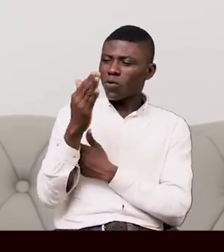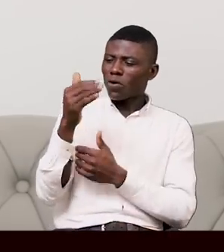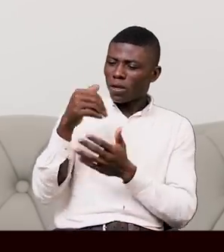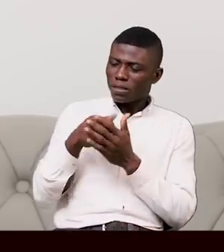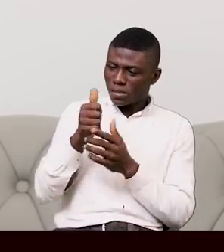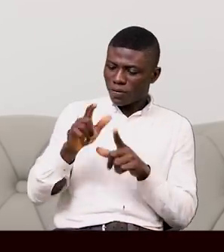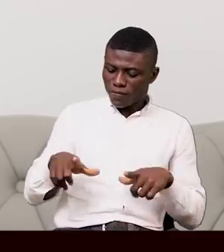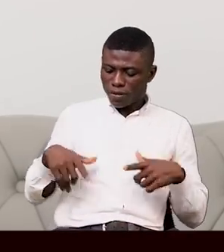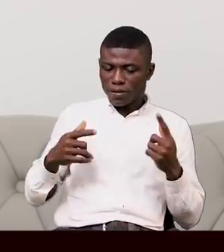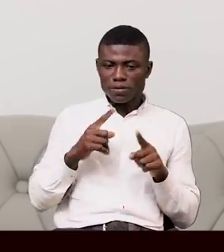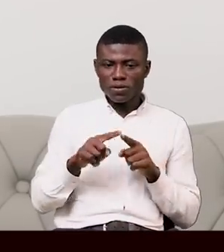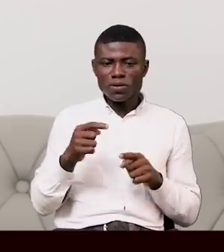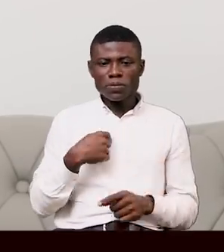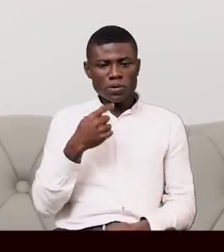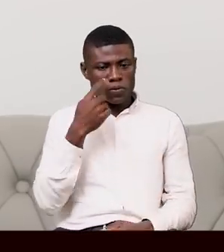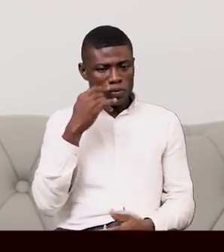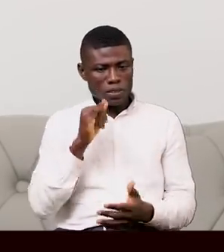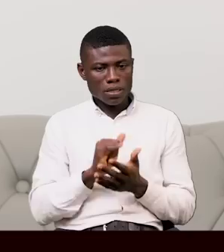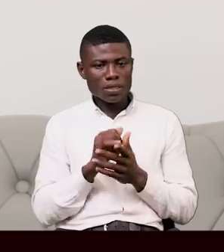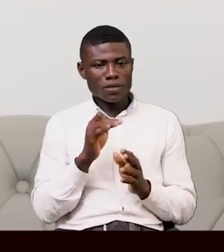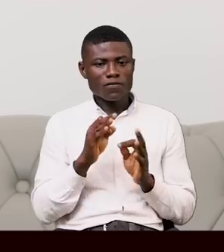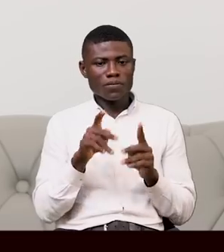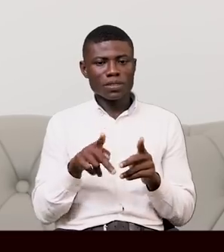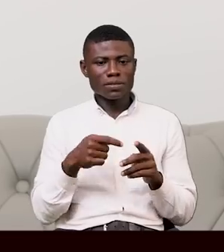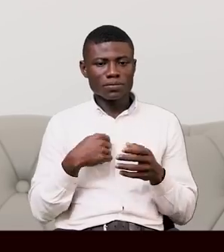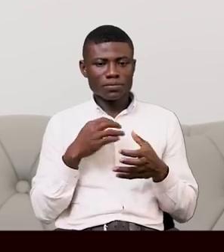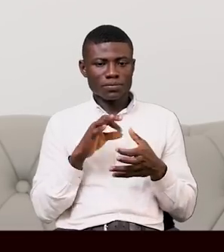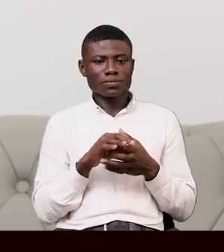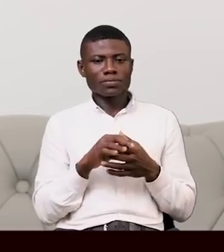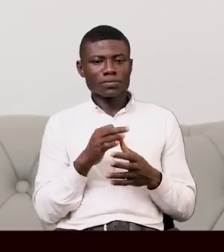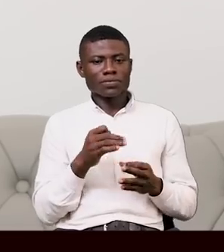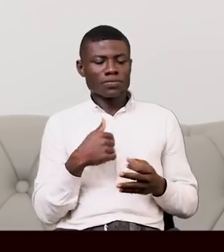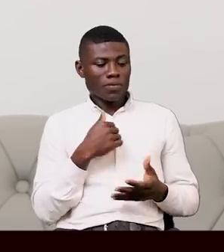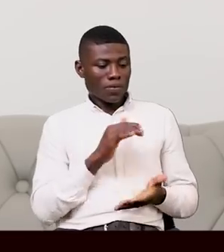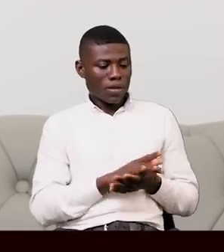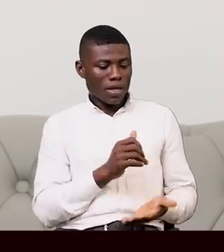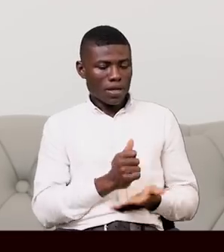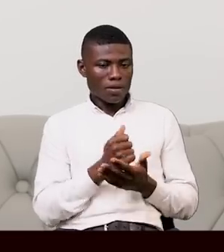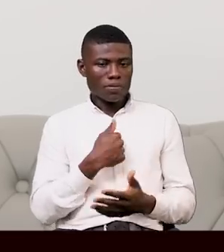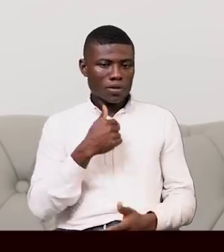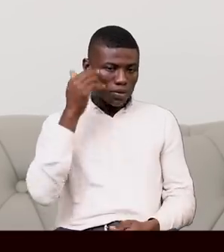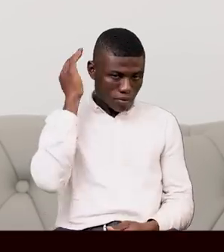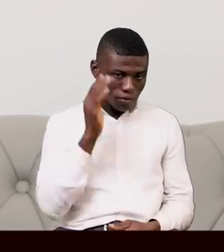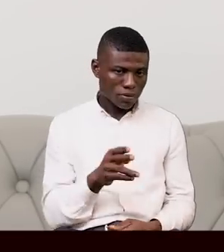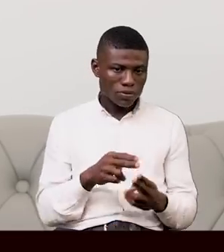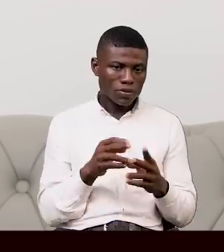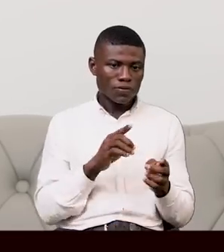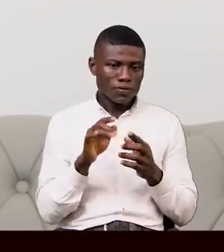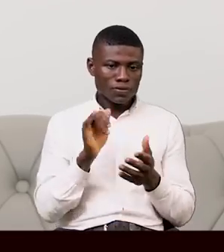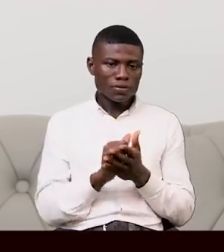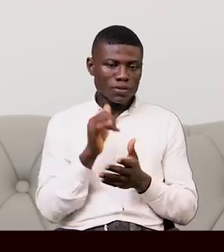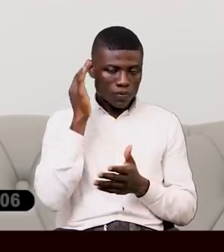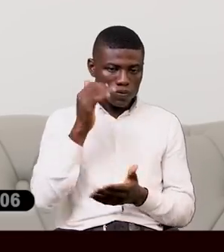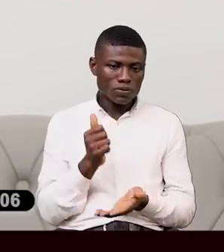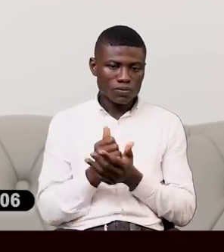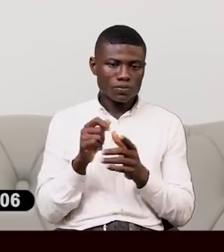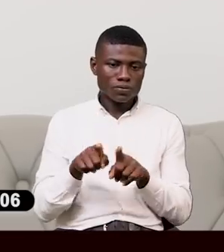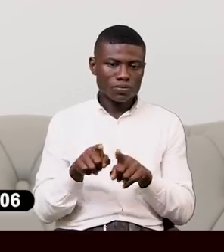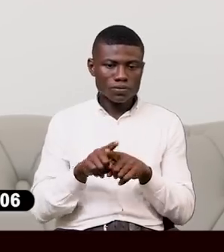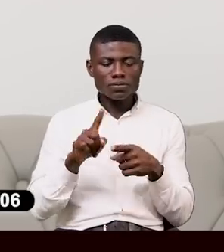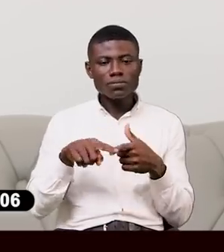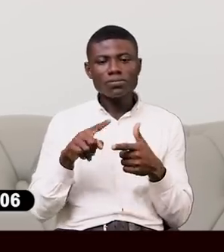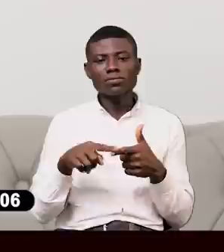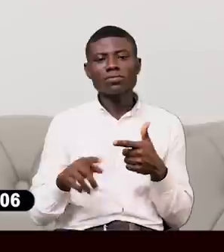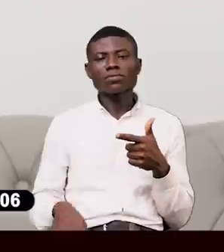willing. Until mammy whom say, Nipper said your tea, then in a warrior, a beb woman. Until O Yanessa, a beb wall, and now face